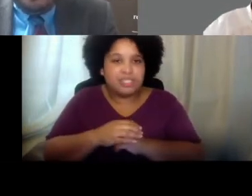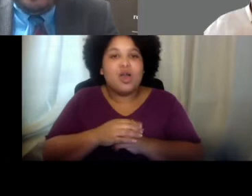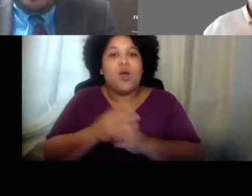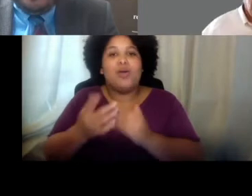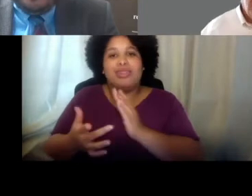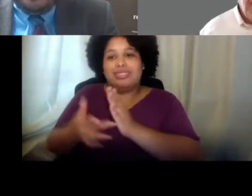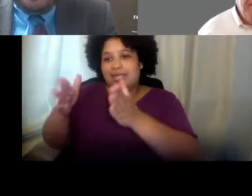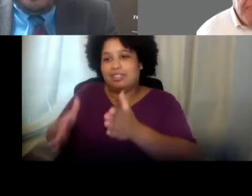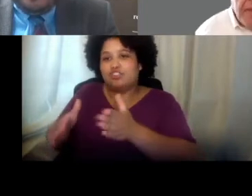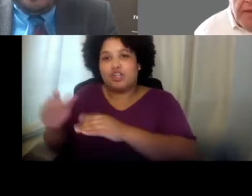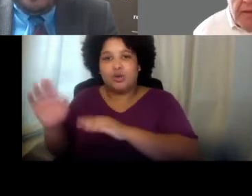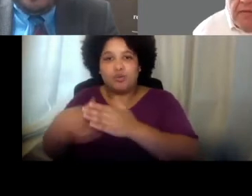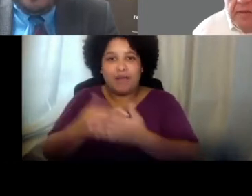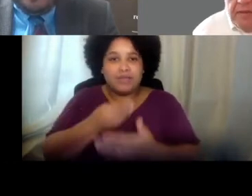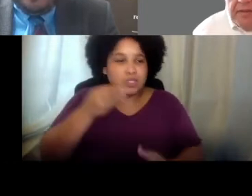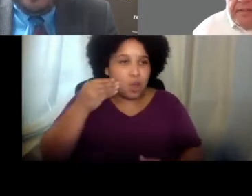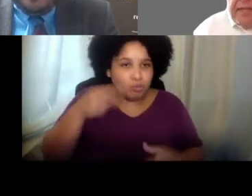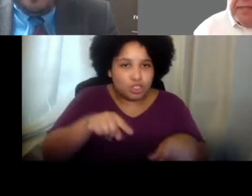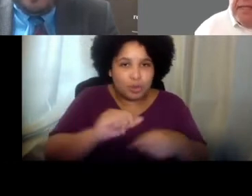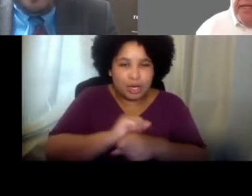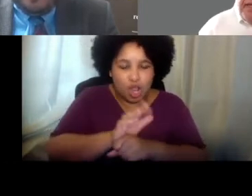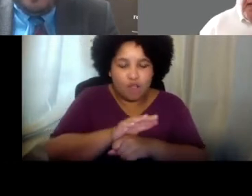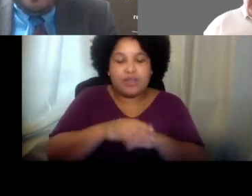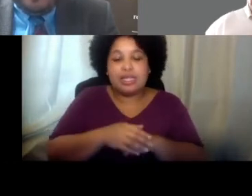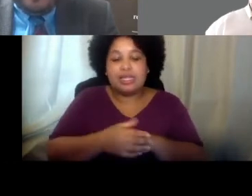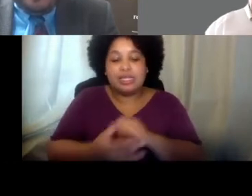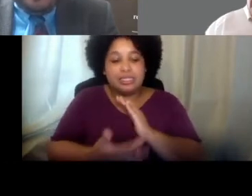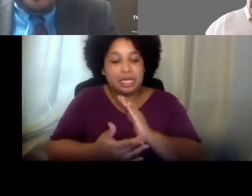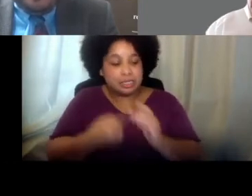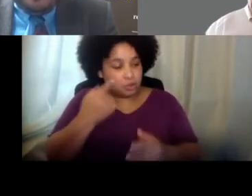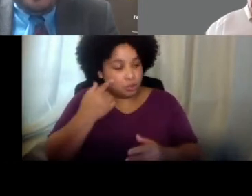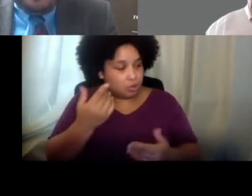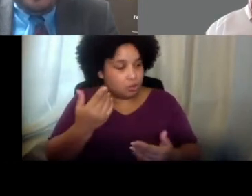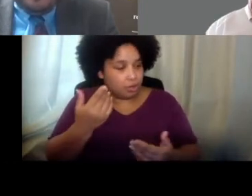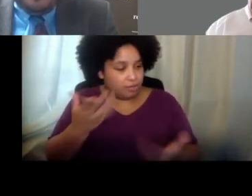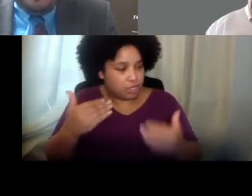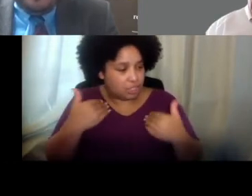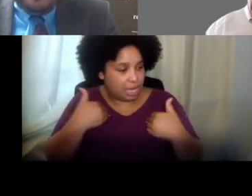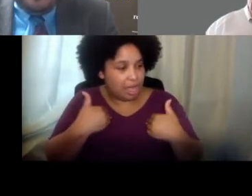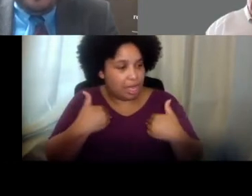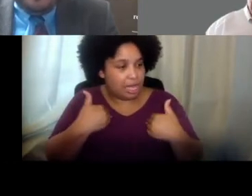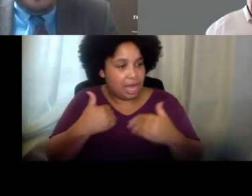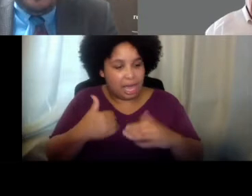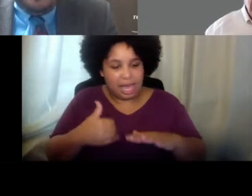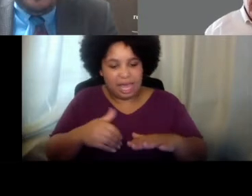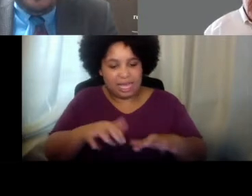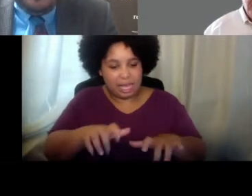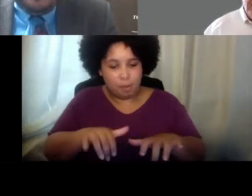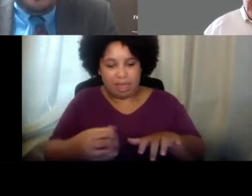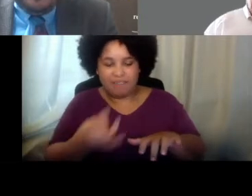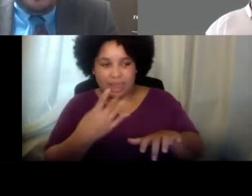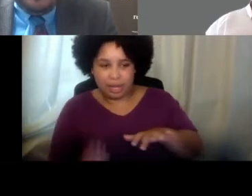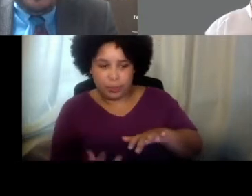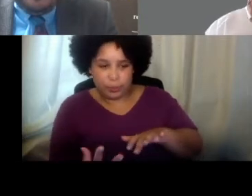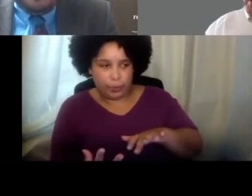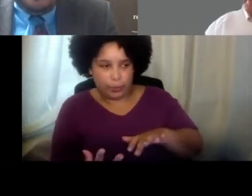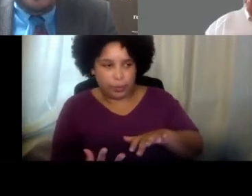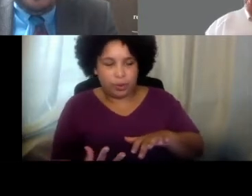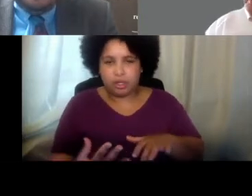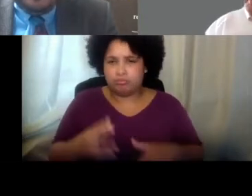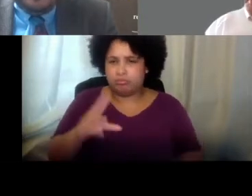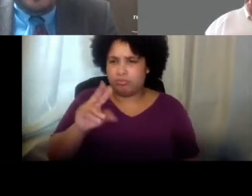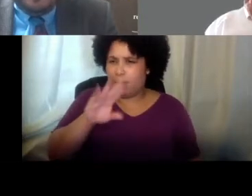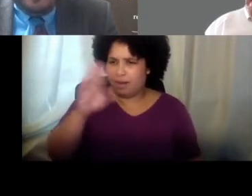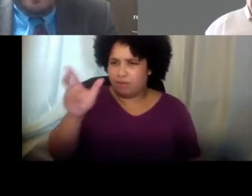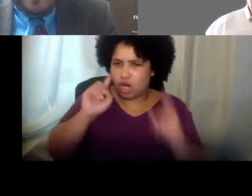COVID, the tech said, you know, have you ever had a backlit keyboard? He goes, no, I never heard of it. So we ordered him